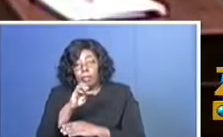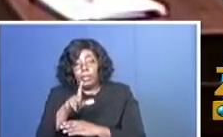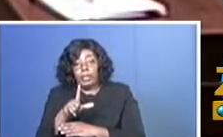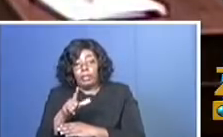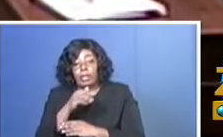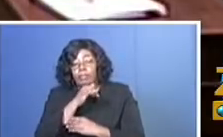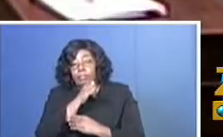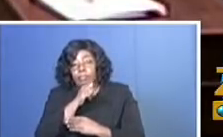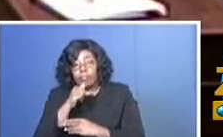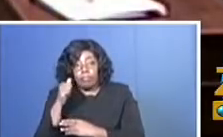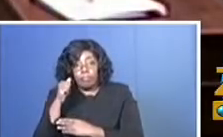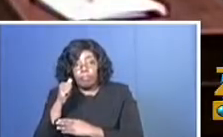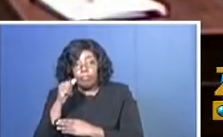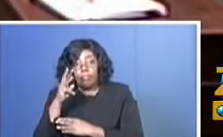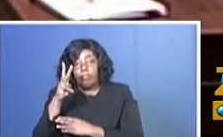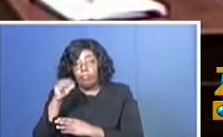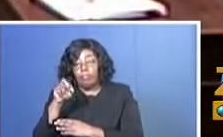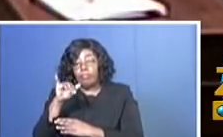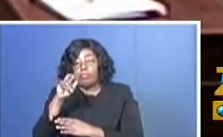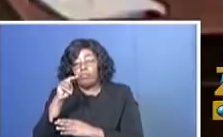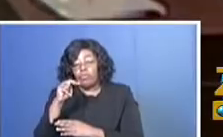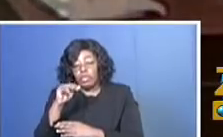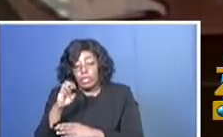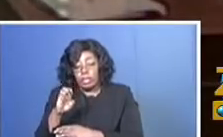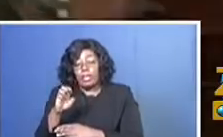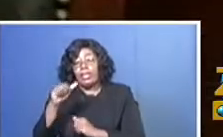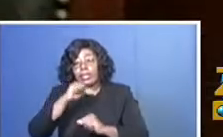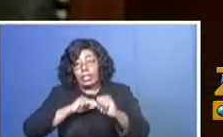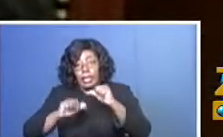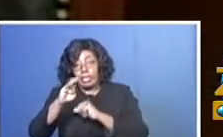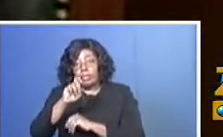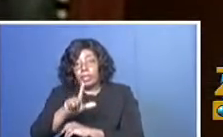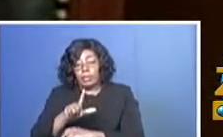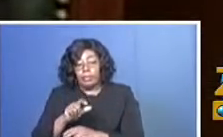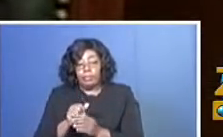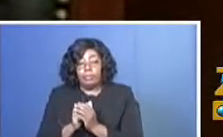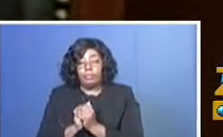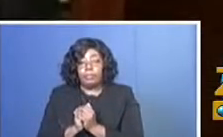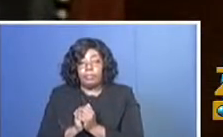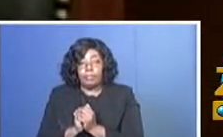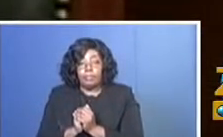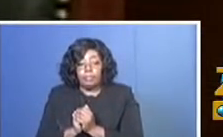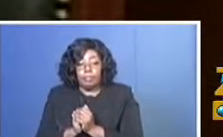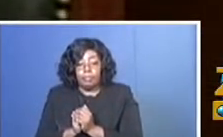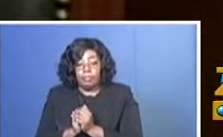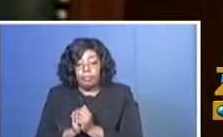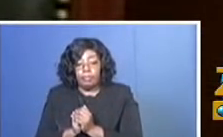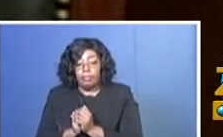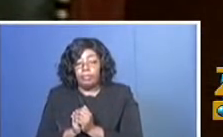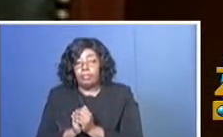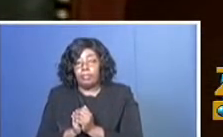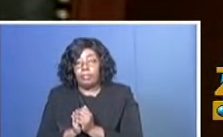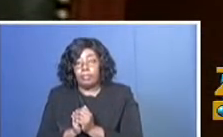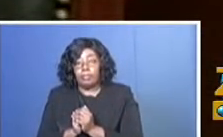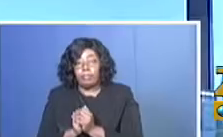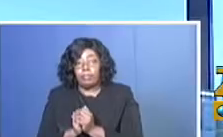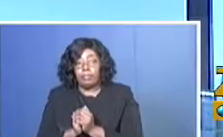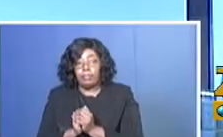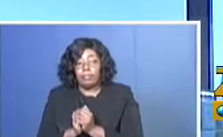Science Institute bill. Parliament resumes on February 16th. Keishla Adderley, ZNS Network